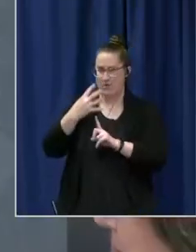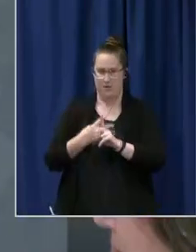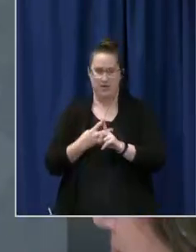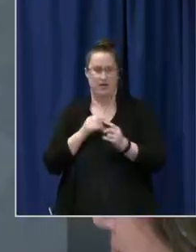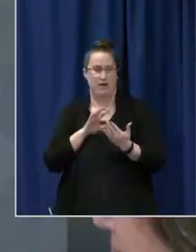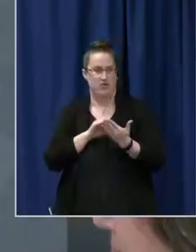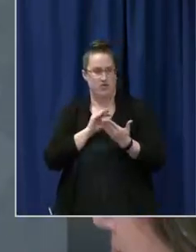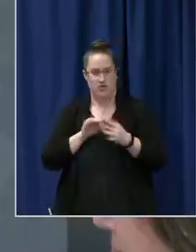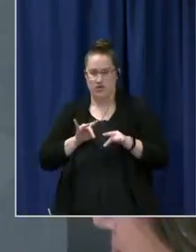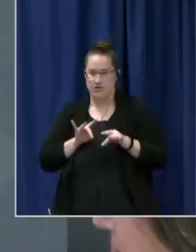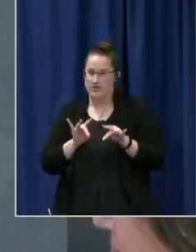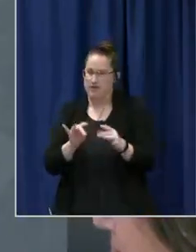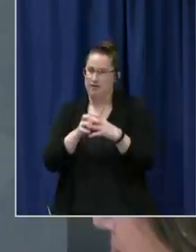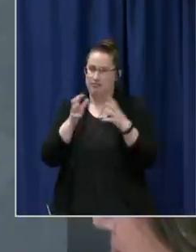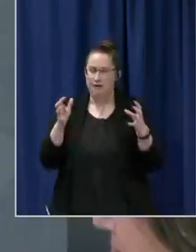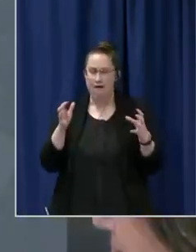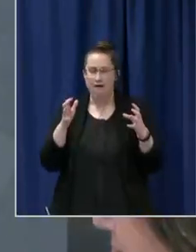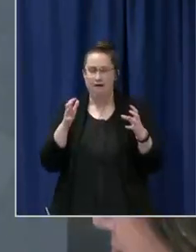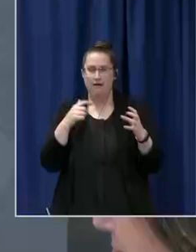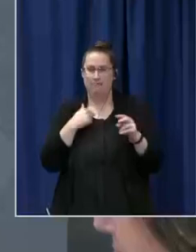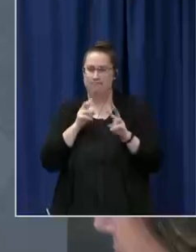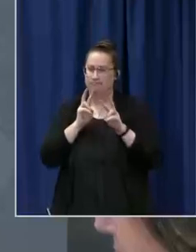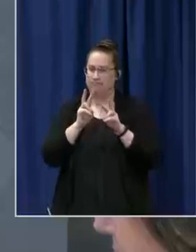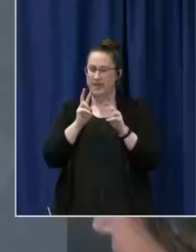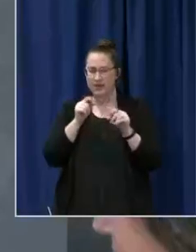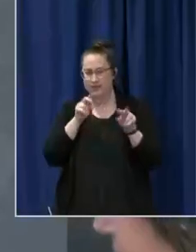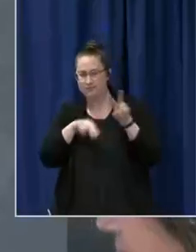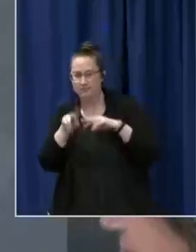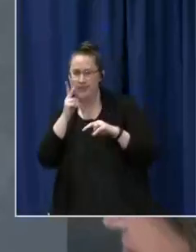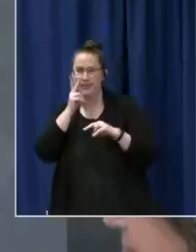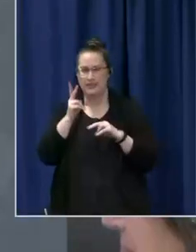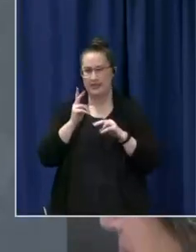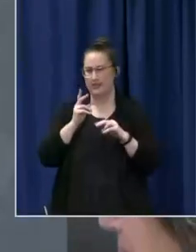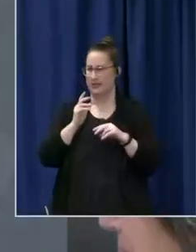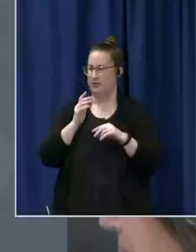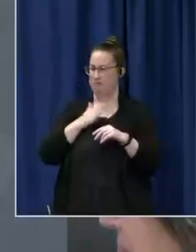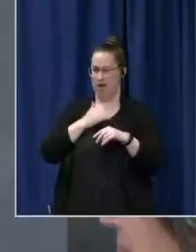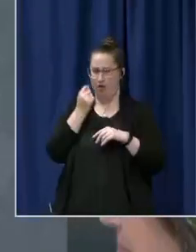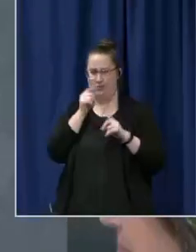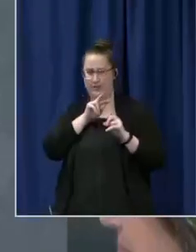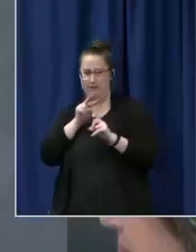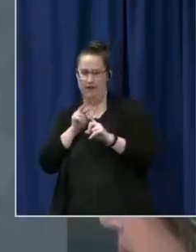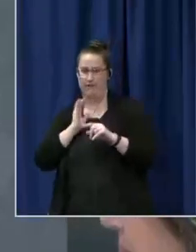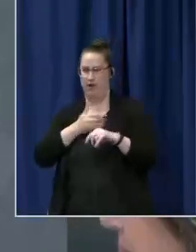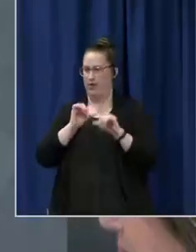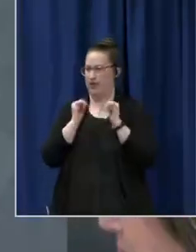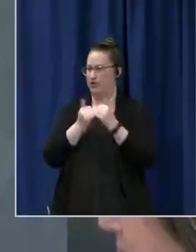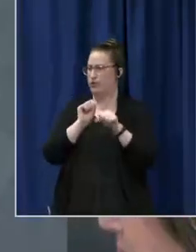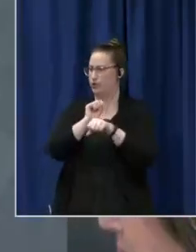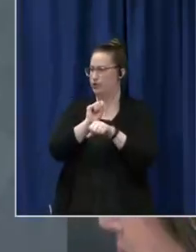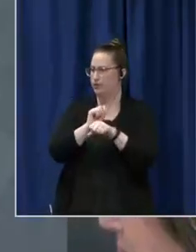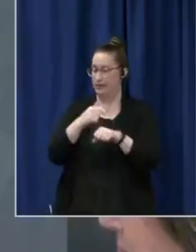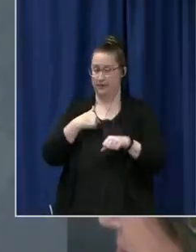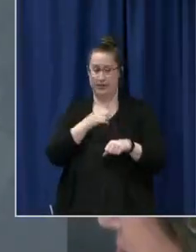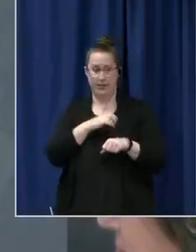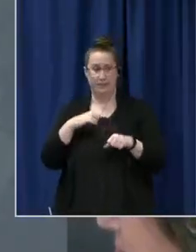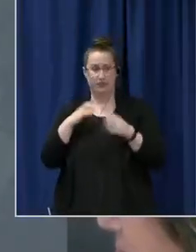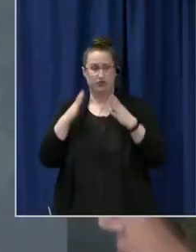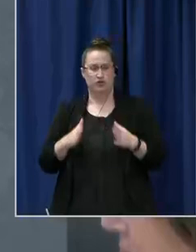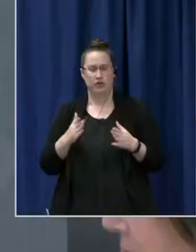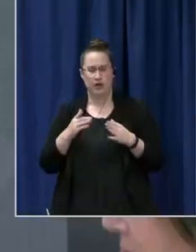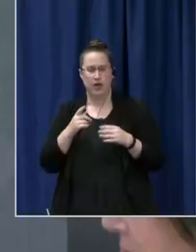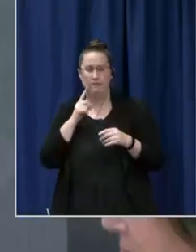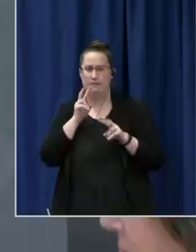learned a lot and am finessing my take on our agency's work. As commissioner, I am focused on how